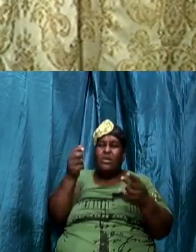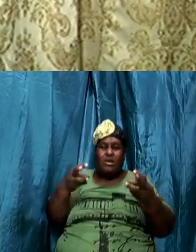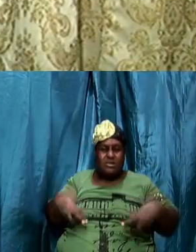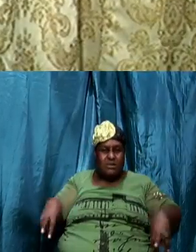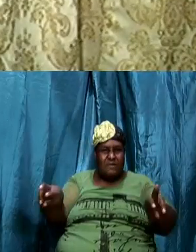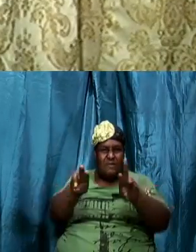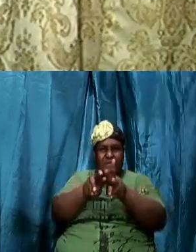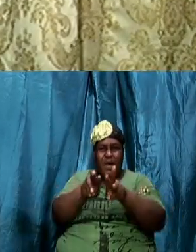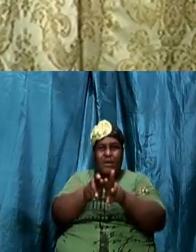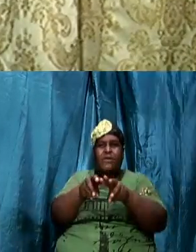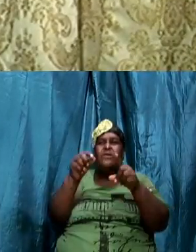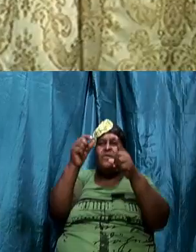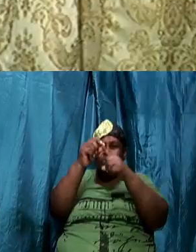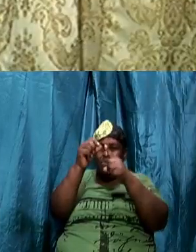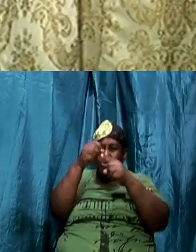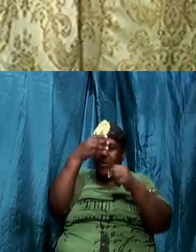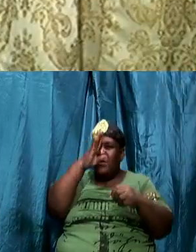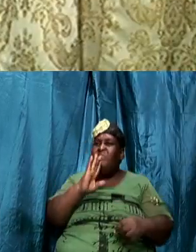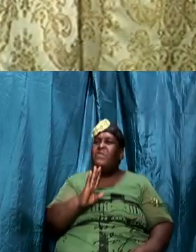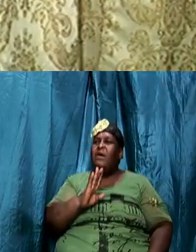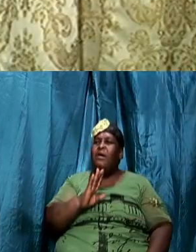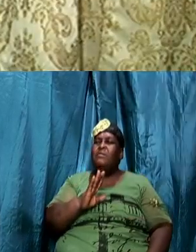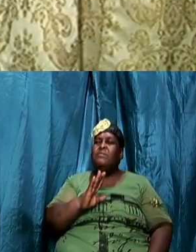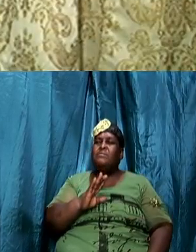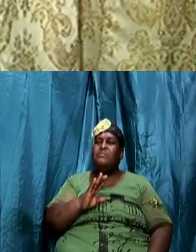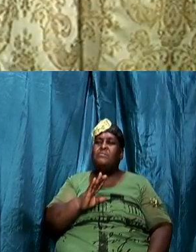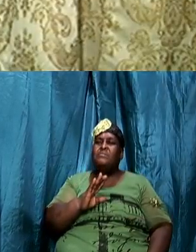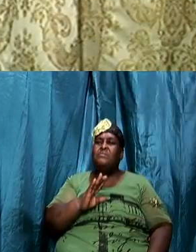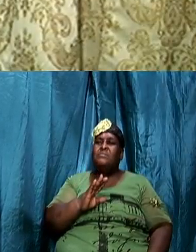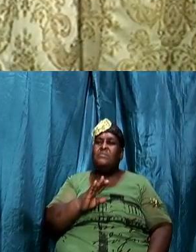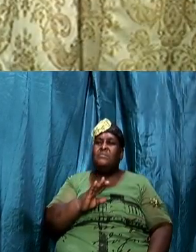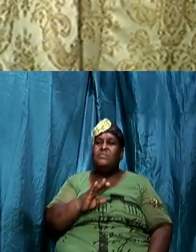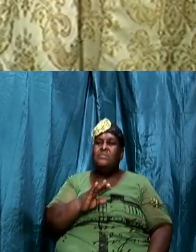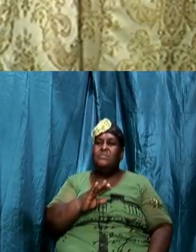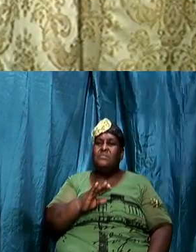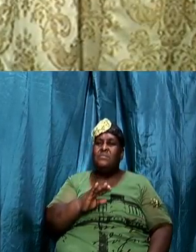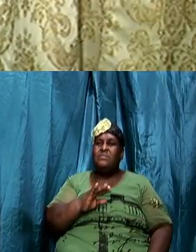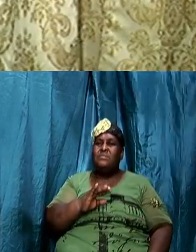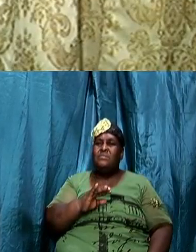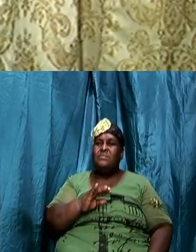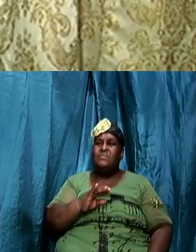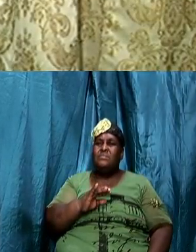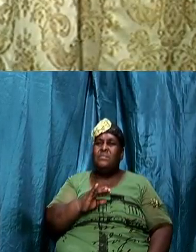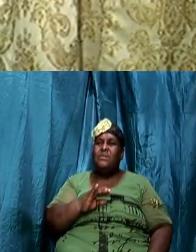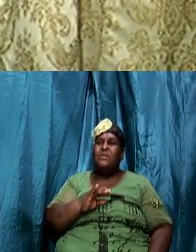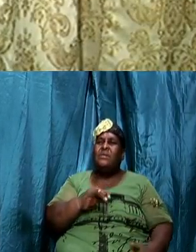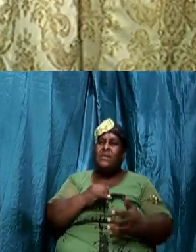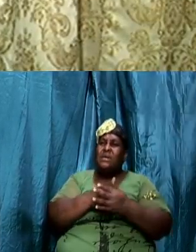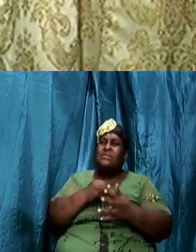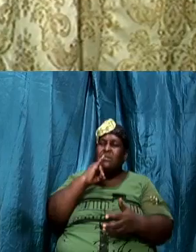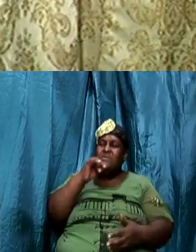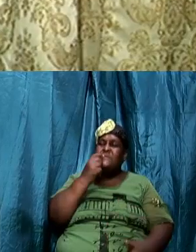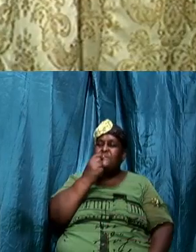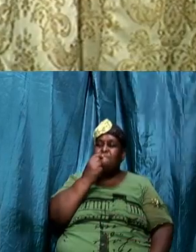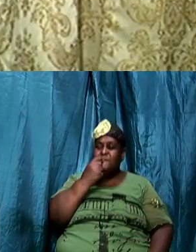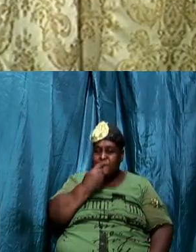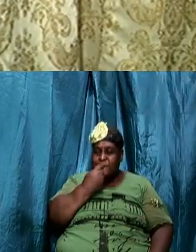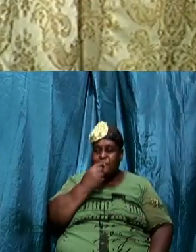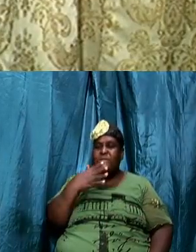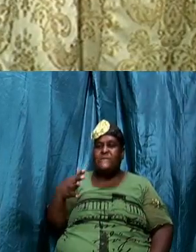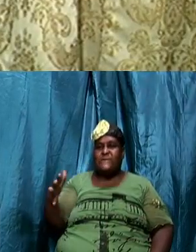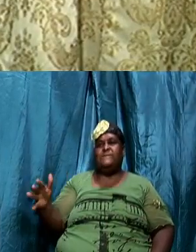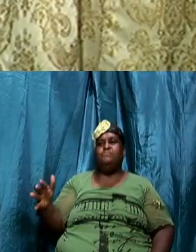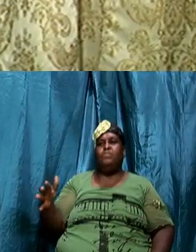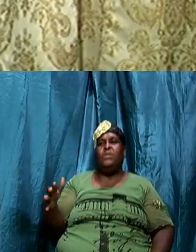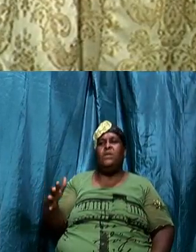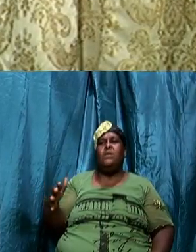devalue the words of Almighty God. It is a serious thing. And we can